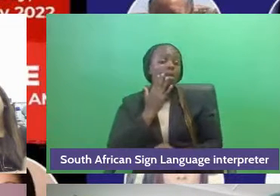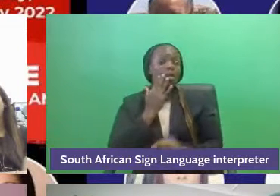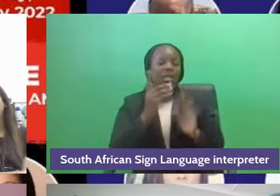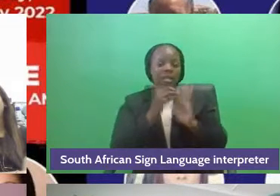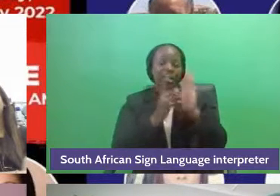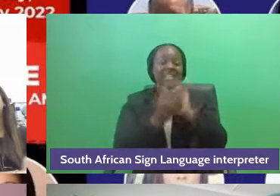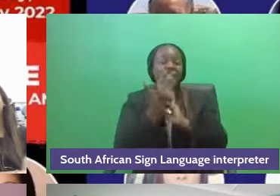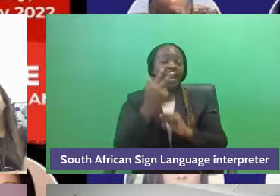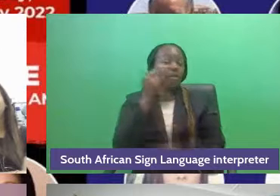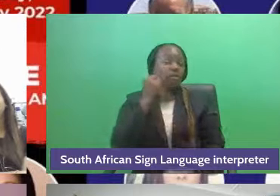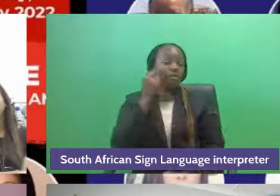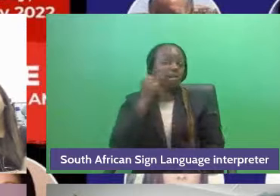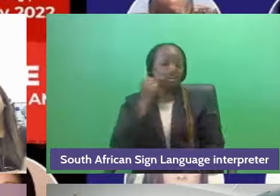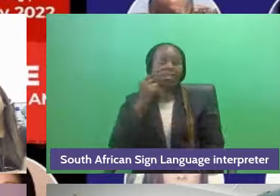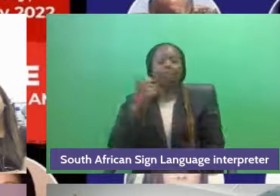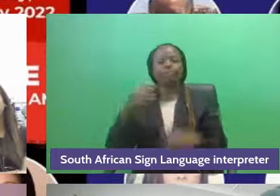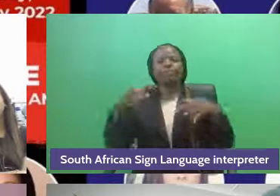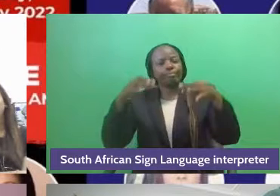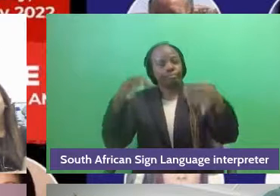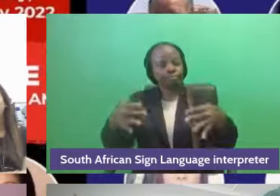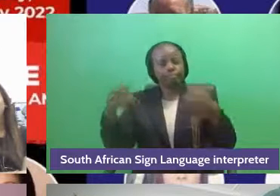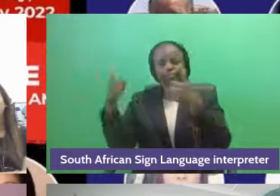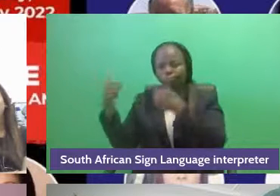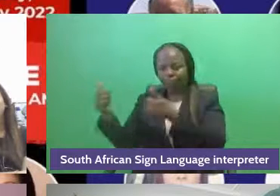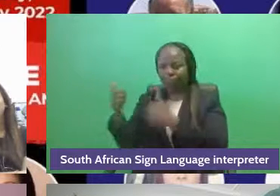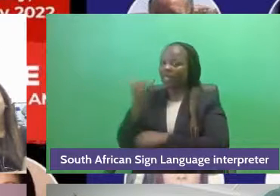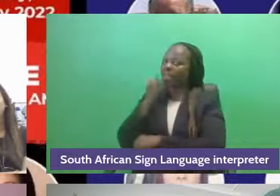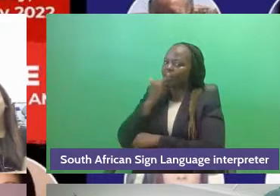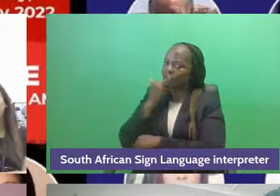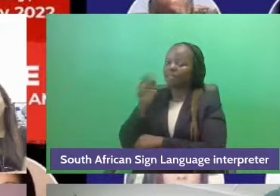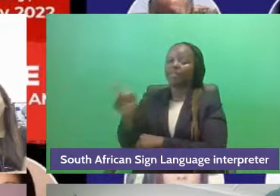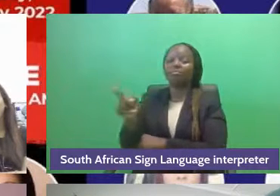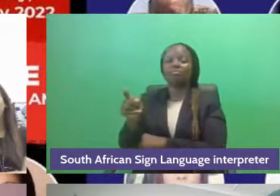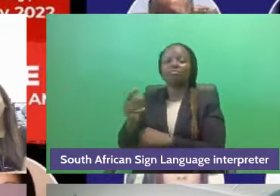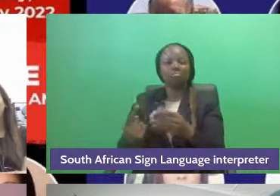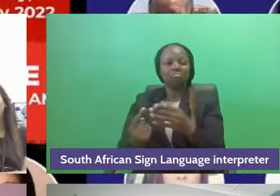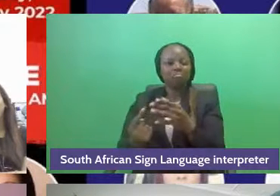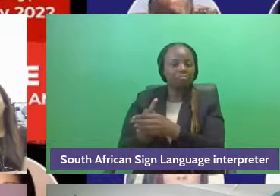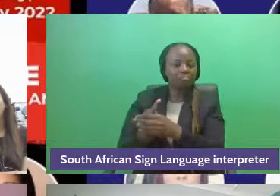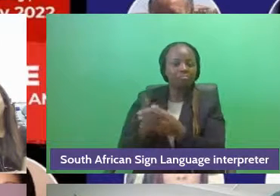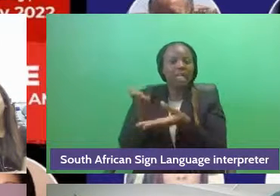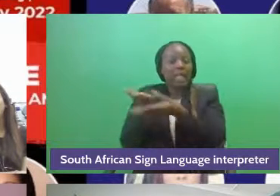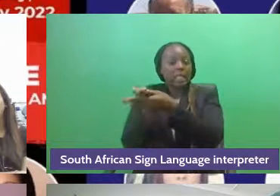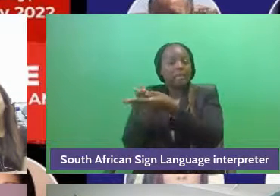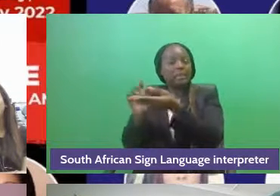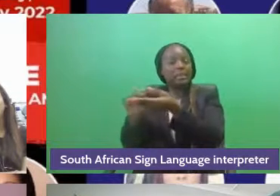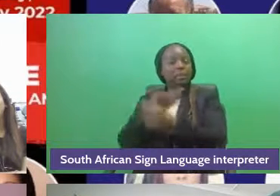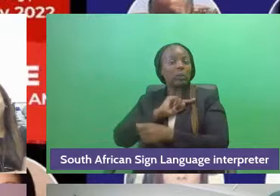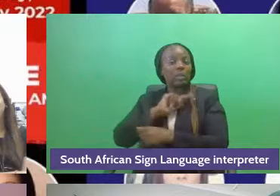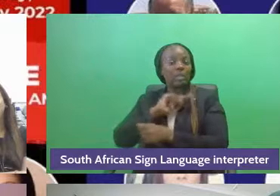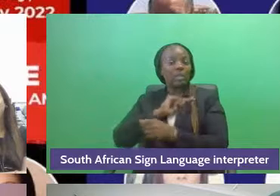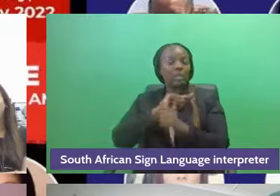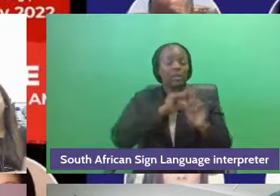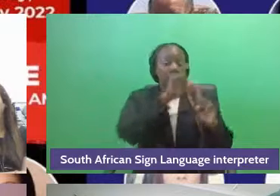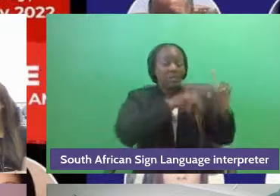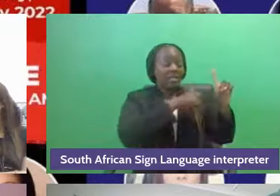November. We were happy about the outcome of the case, because the perpetrator